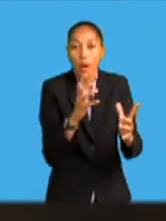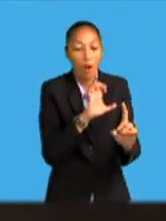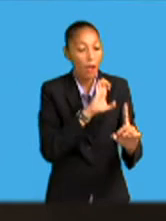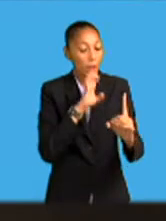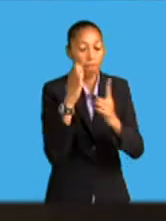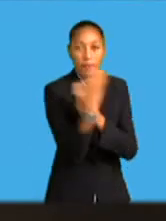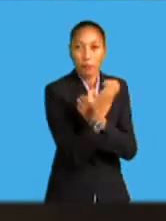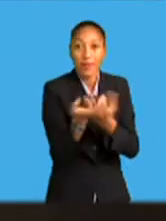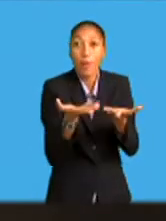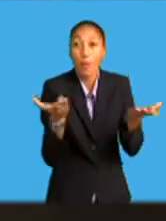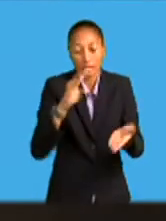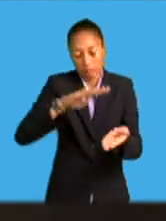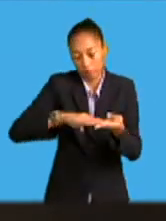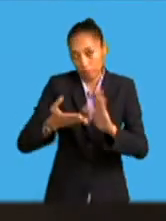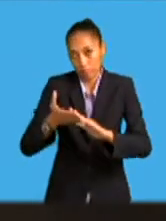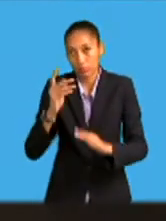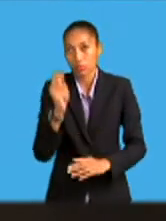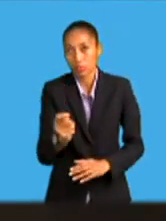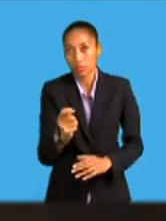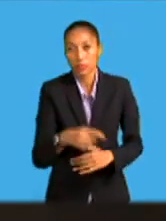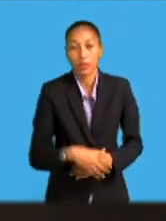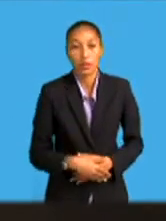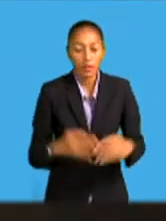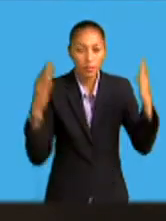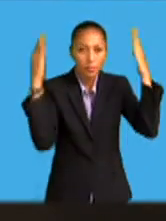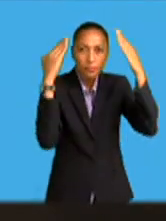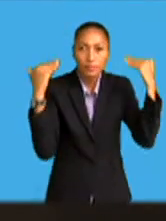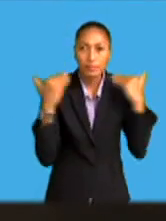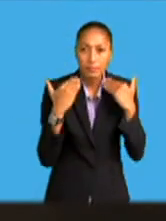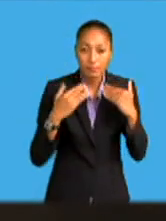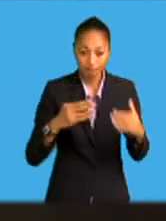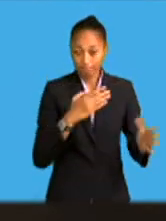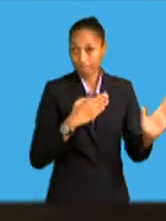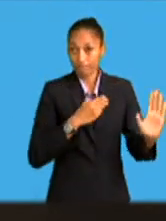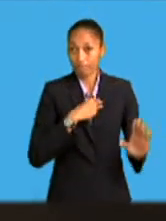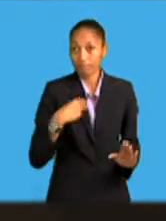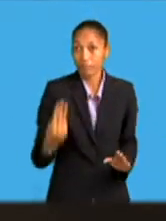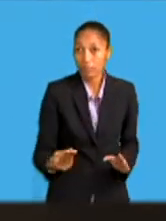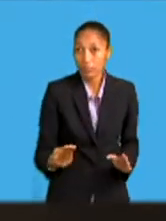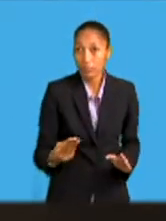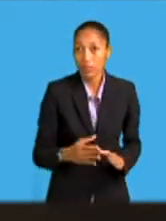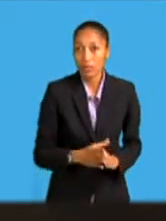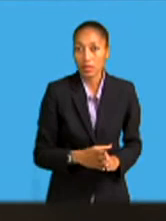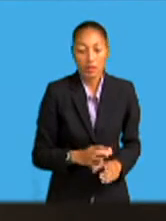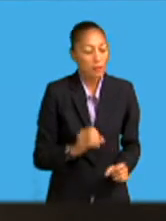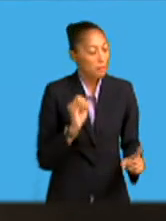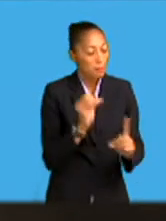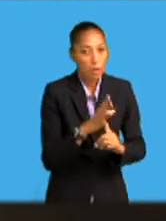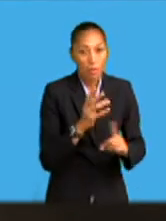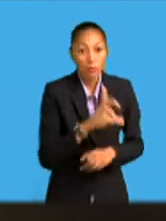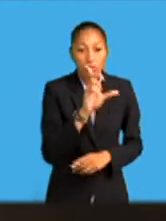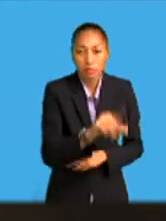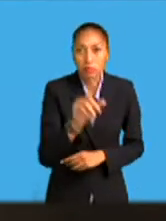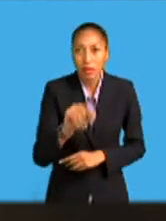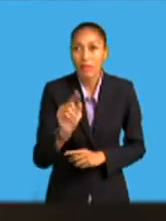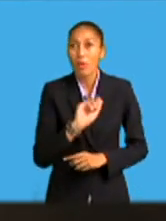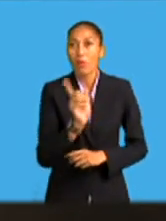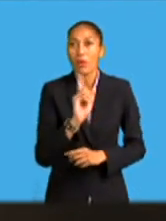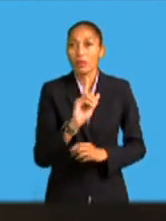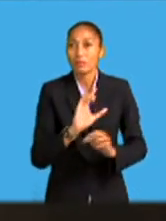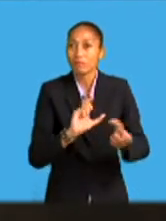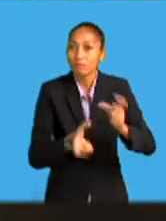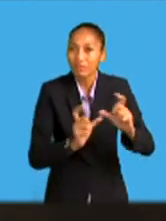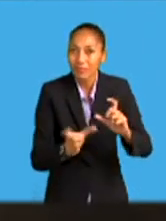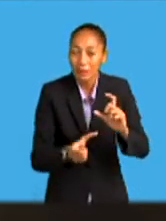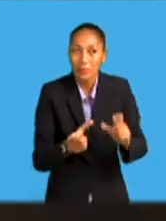communities. Madam Speaker, my ministry continues to play its part in climate change